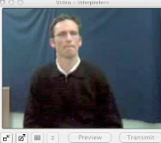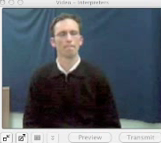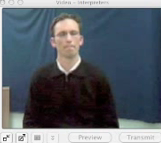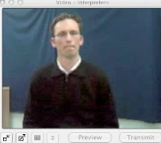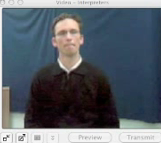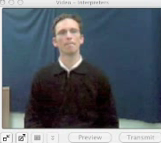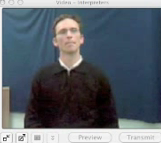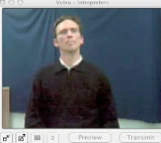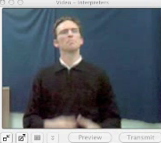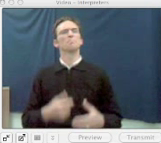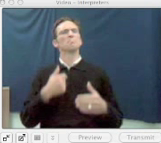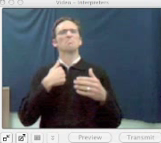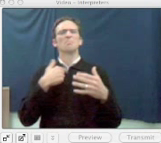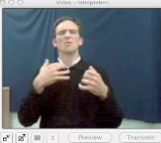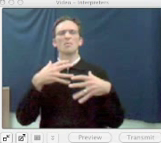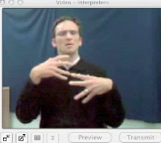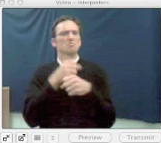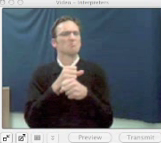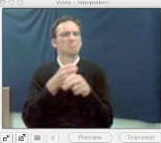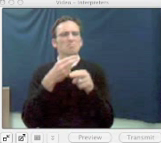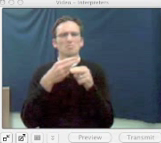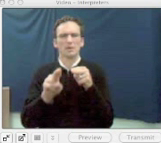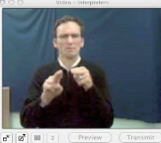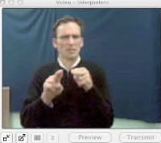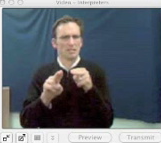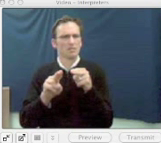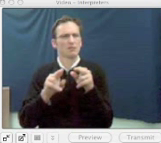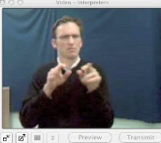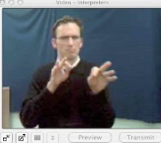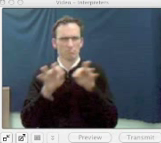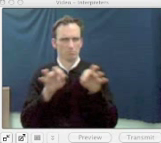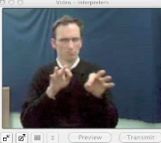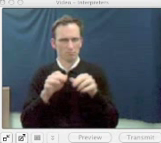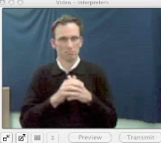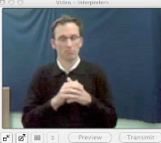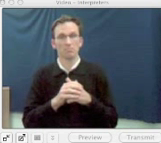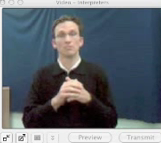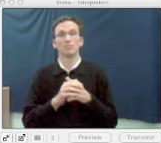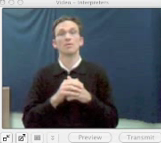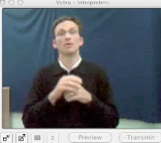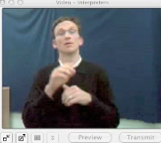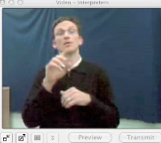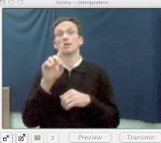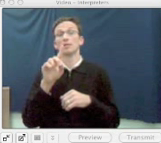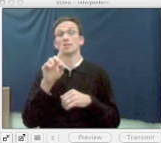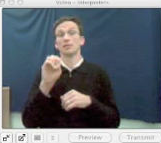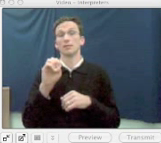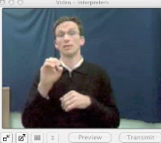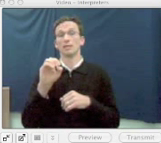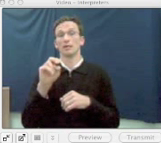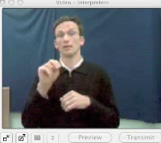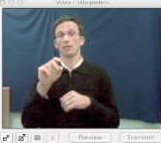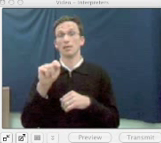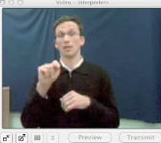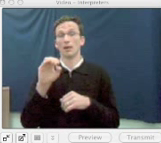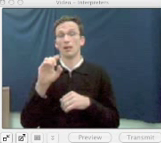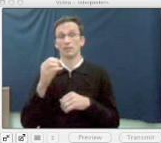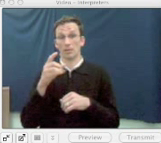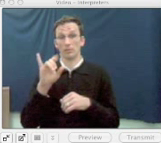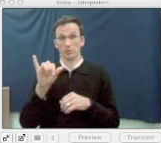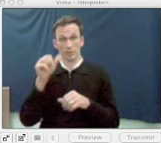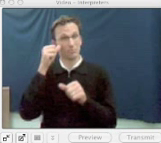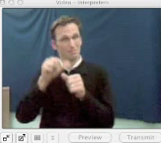Let me just say briefly that deontology Again, deontology being